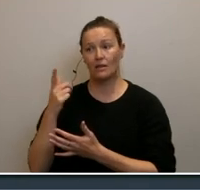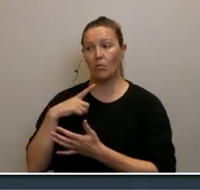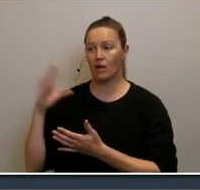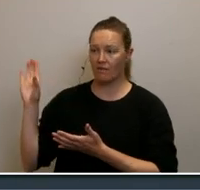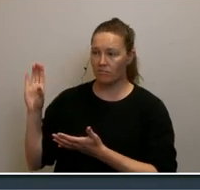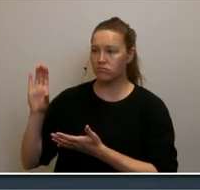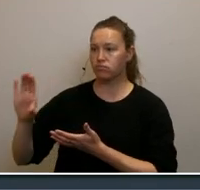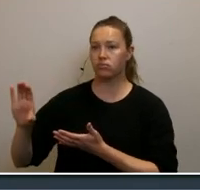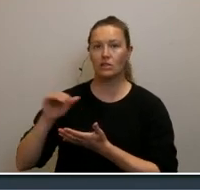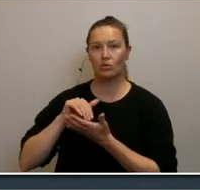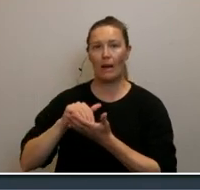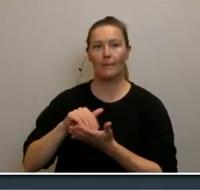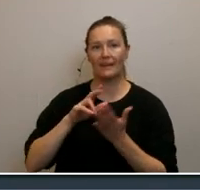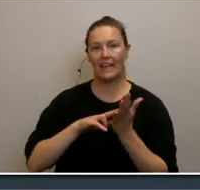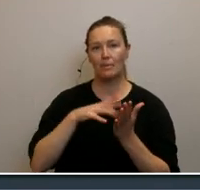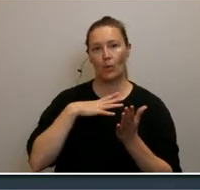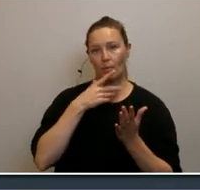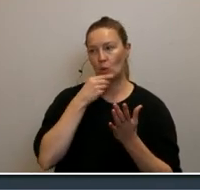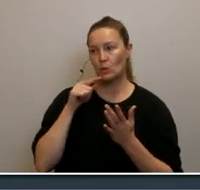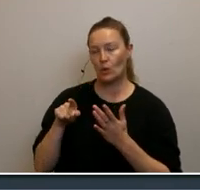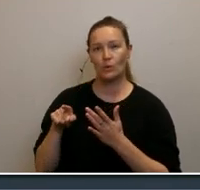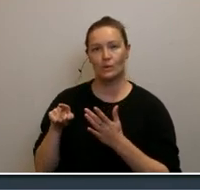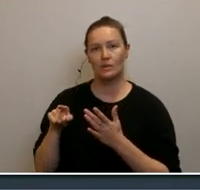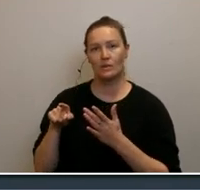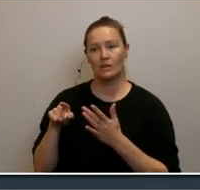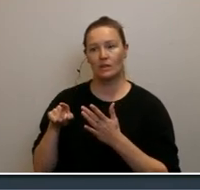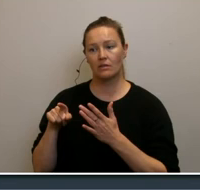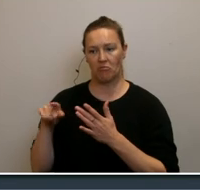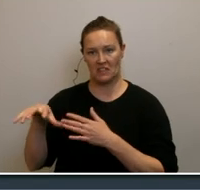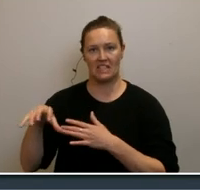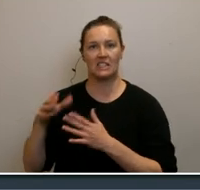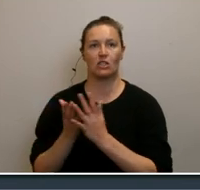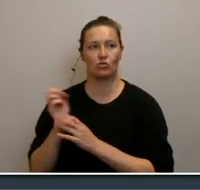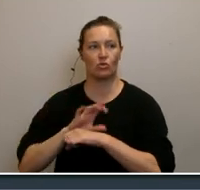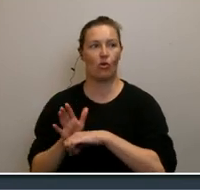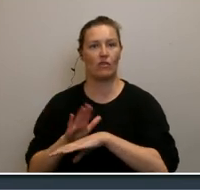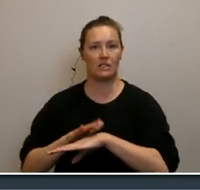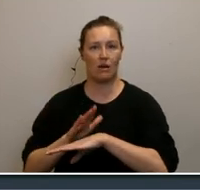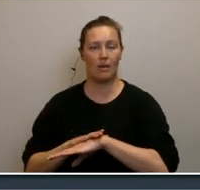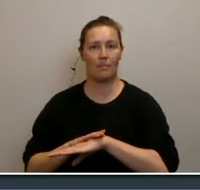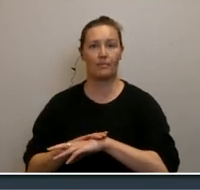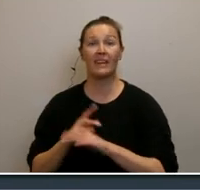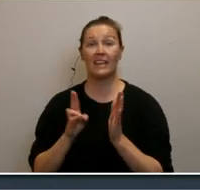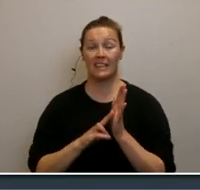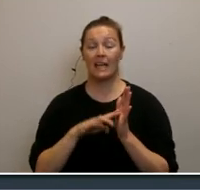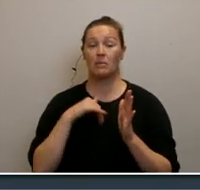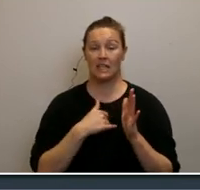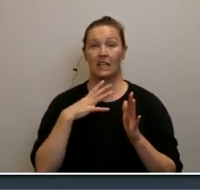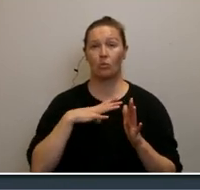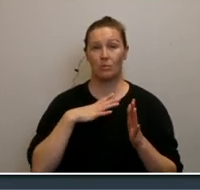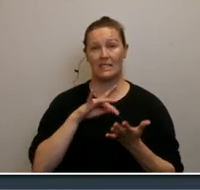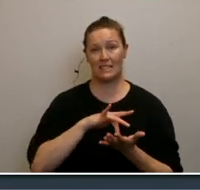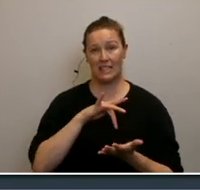to help Napier women use the facilities during COVID. There is a need in Napier for a women's